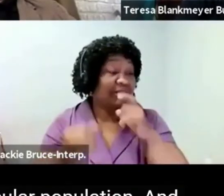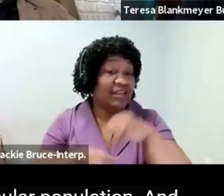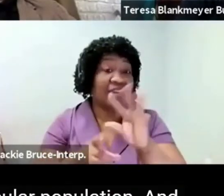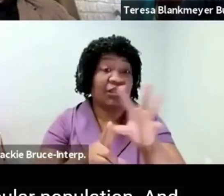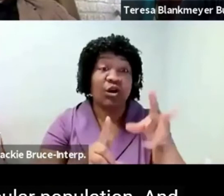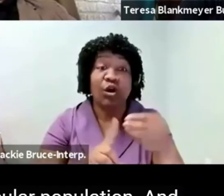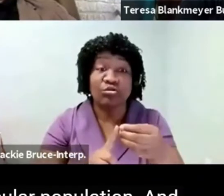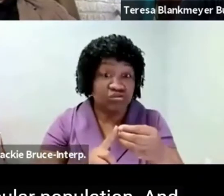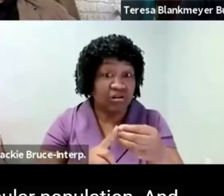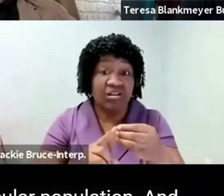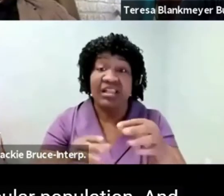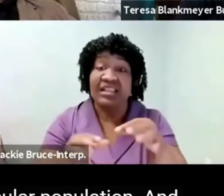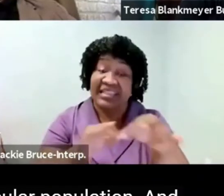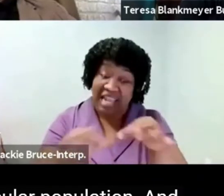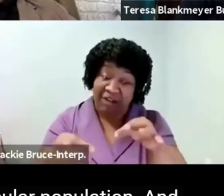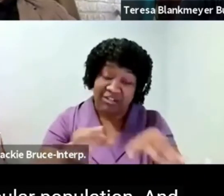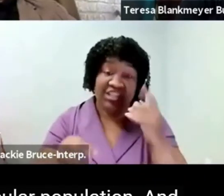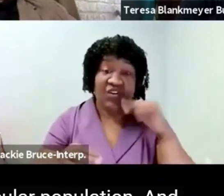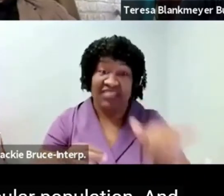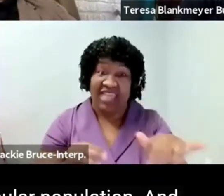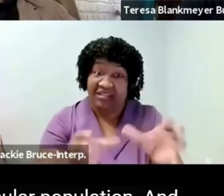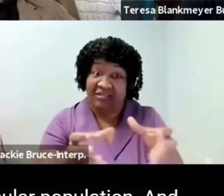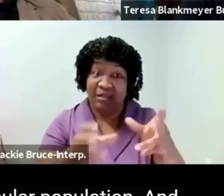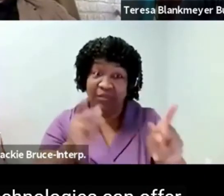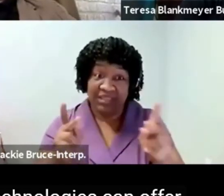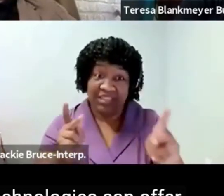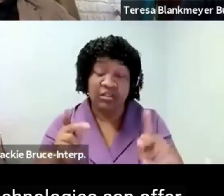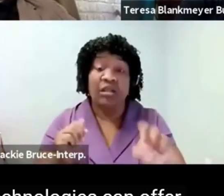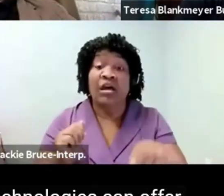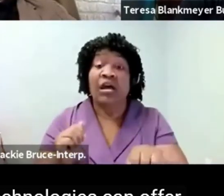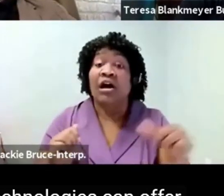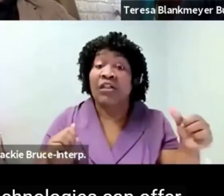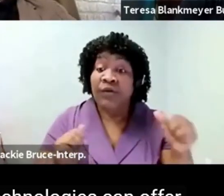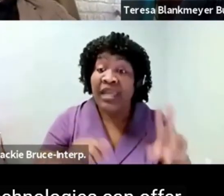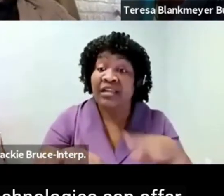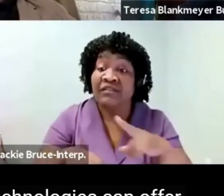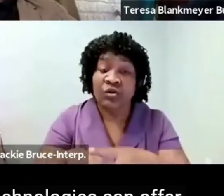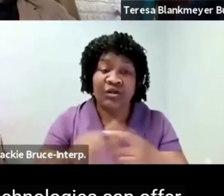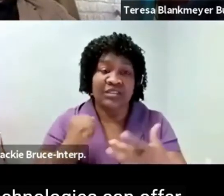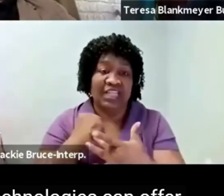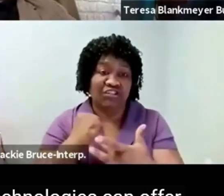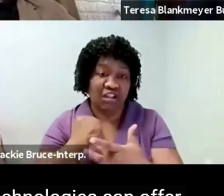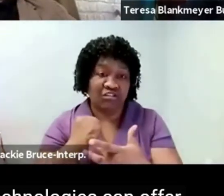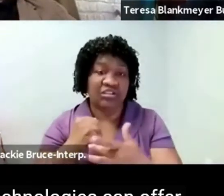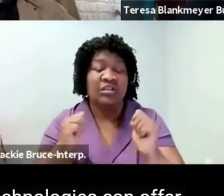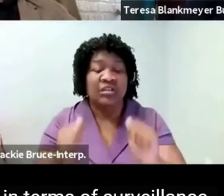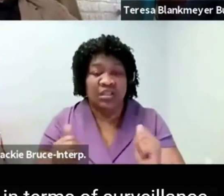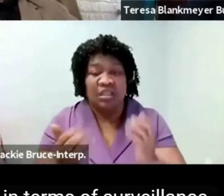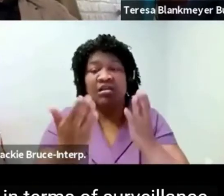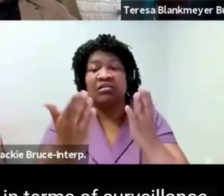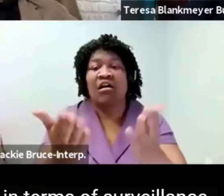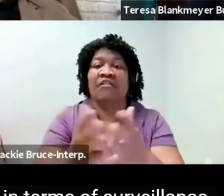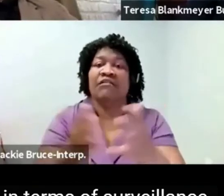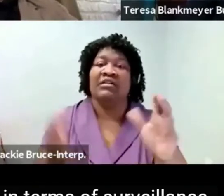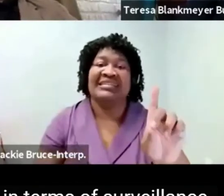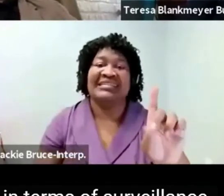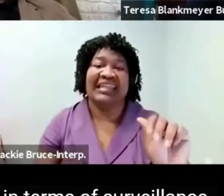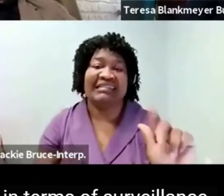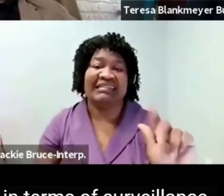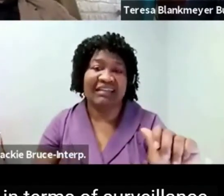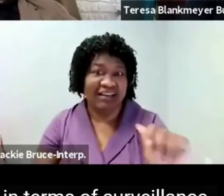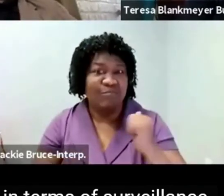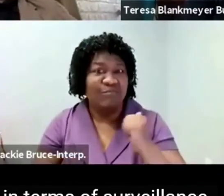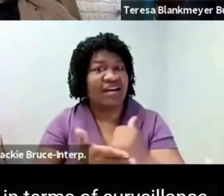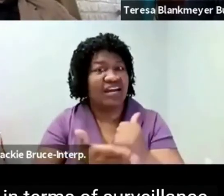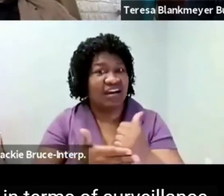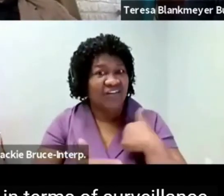cultural narrative of that particular population. And on the other hand, that of course, technologies can offer big data that might be helpful